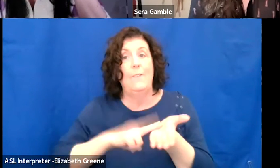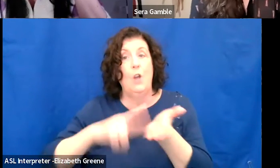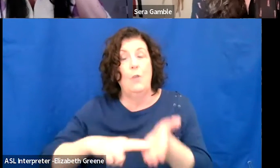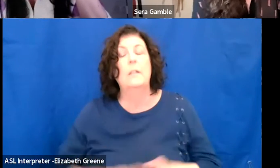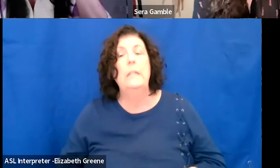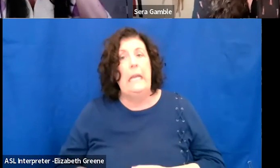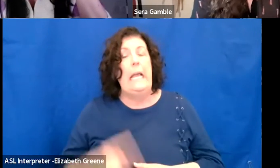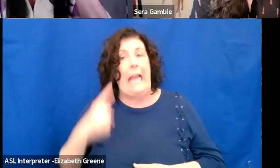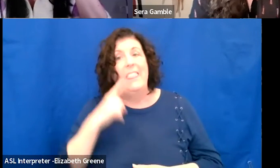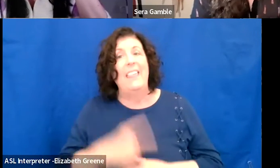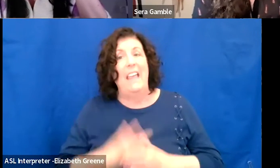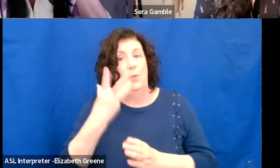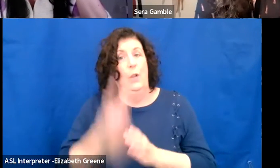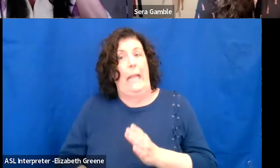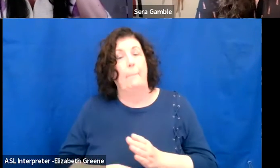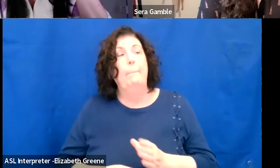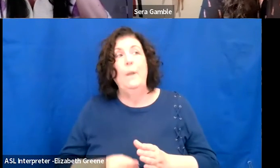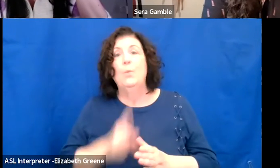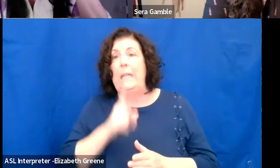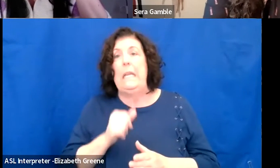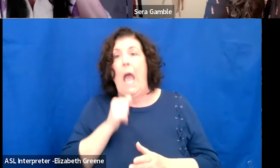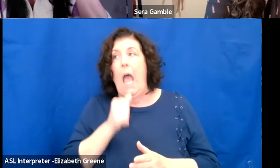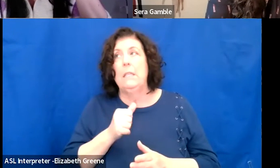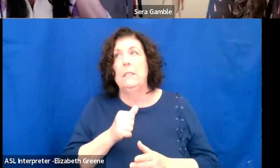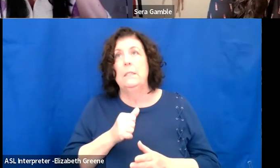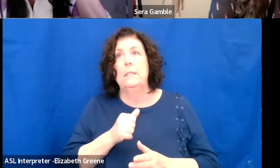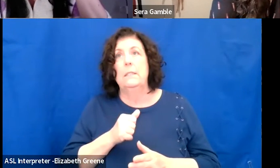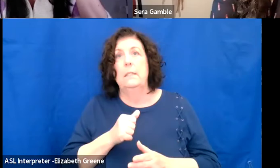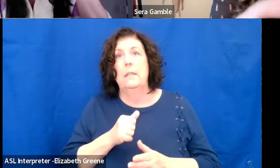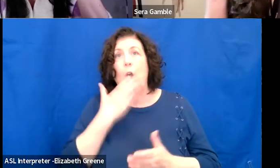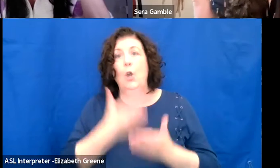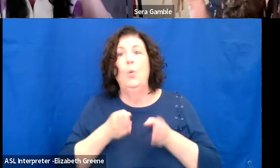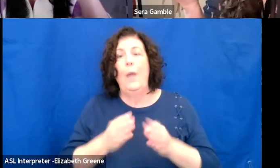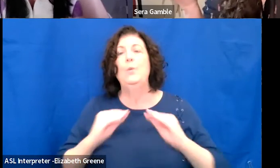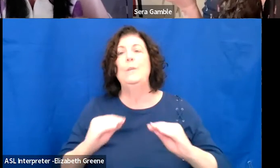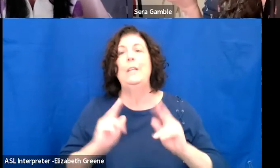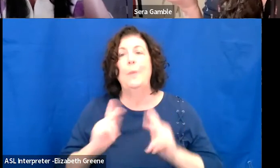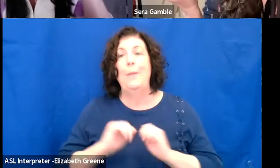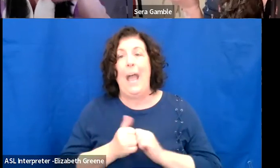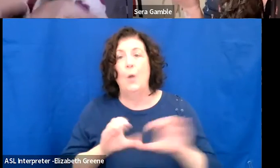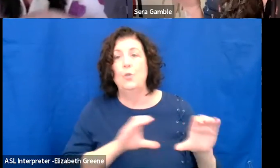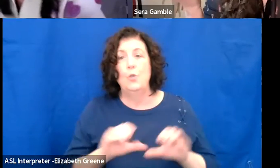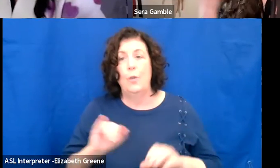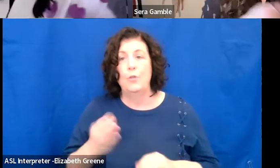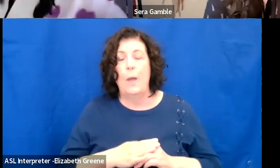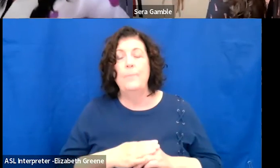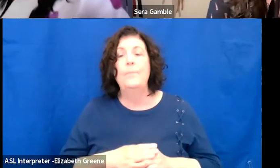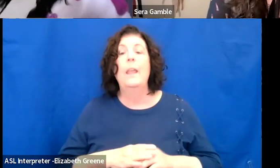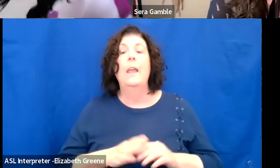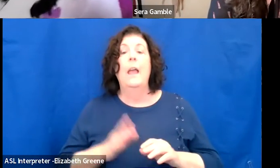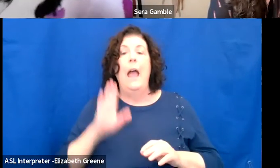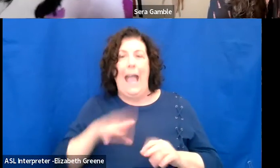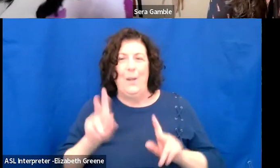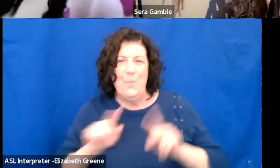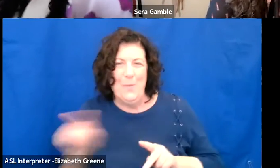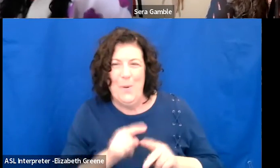short-sighted in terms of really teaching people, you know, how to do this job. For those that don't know, people do want Q&As, and